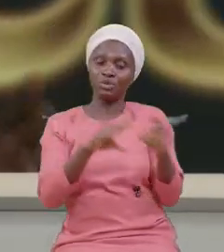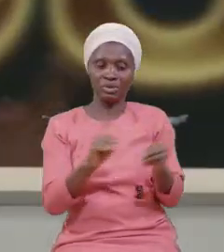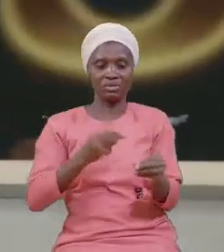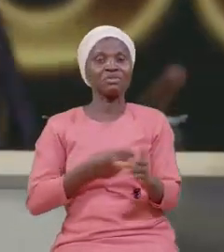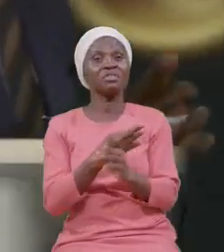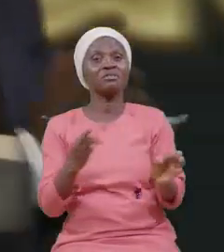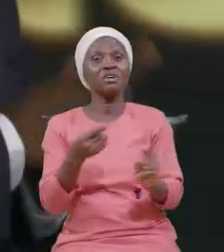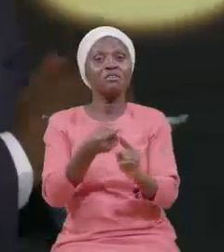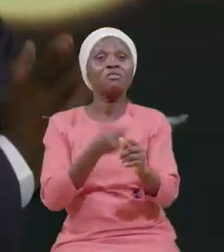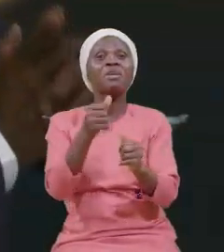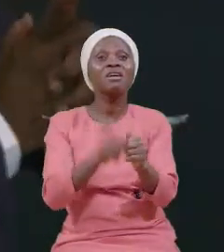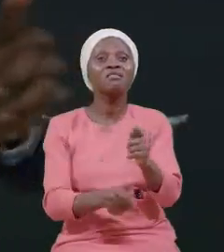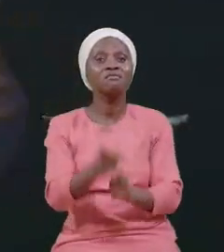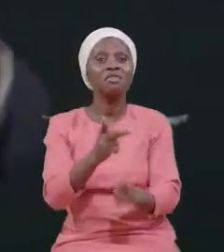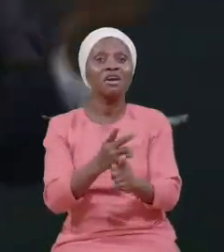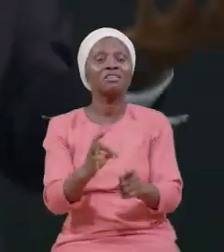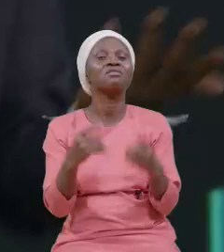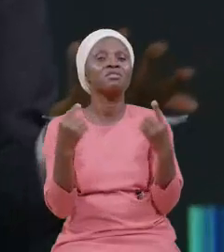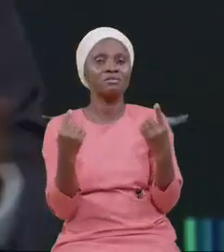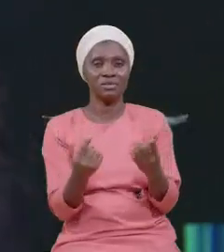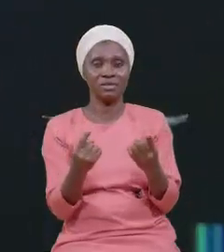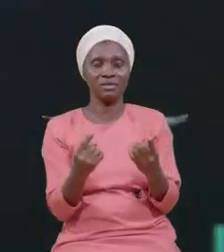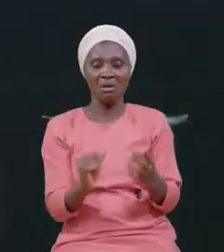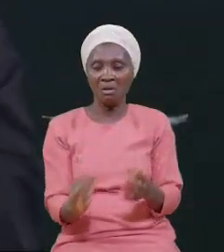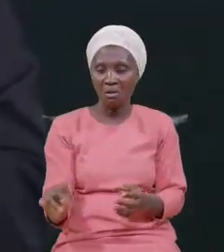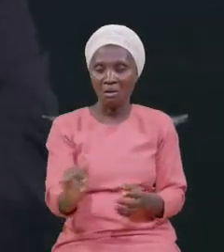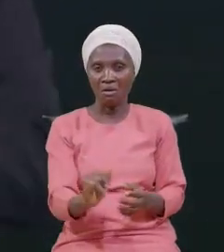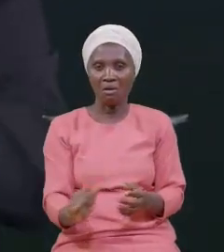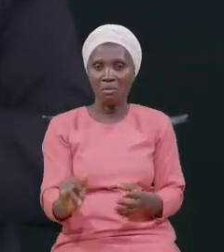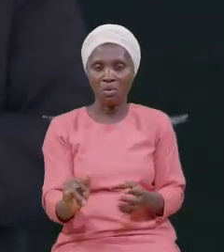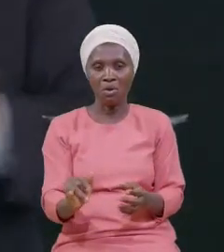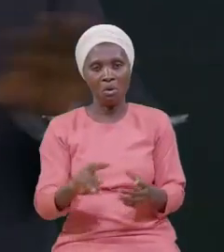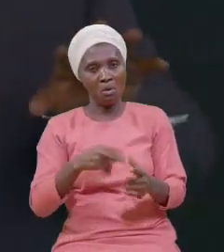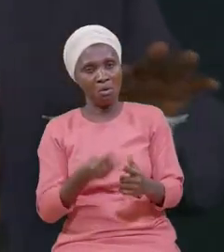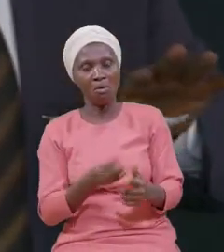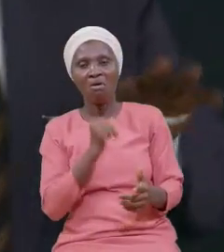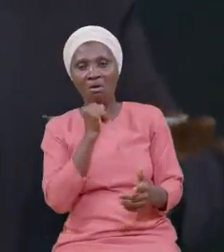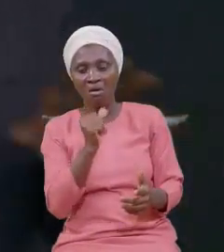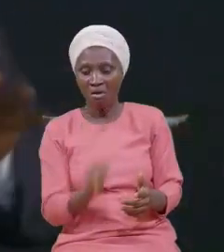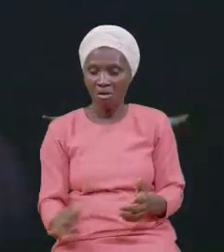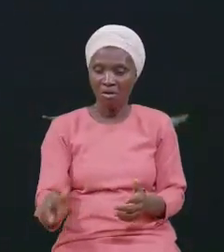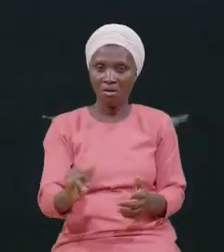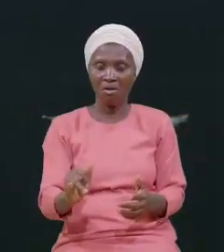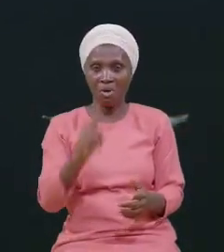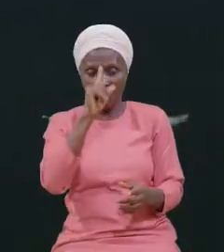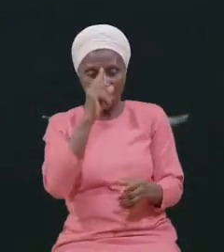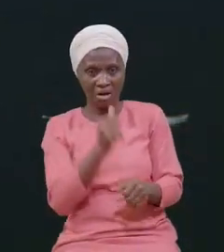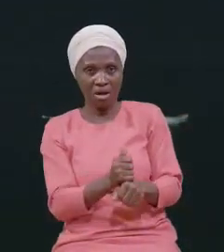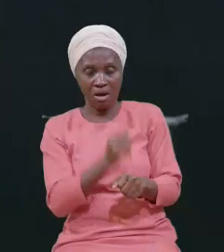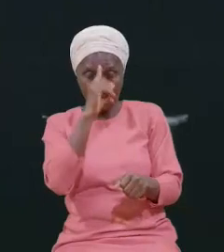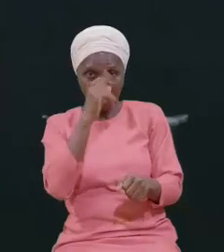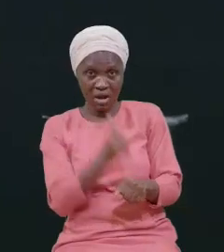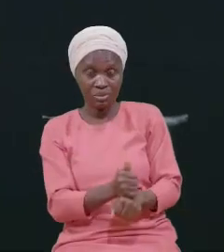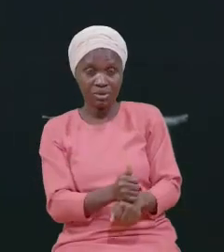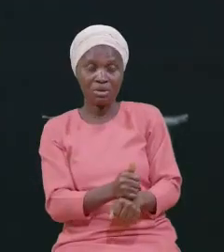kind of sin, common, uncommon, habitual, daily, whatever, human. The